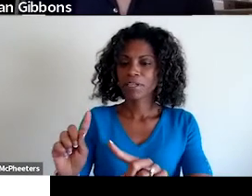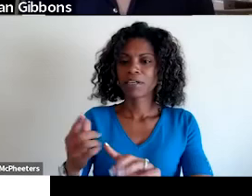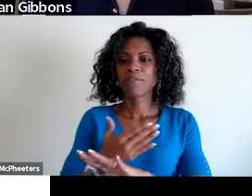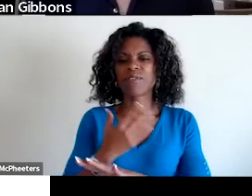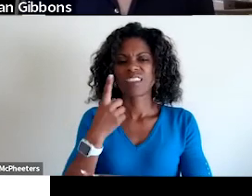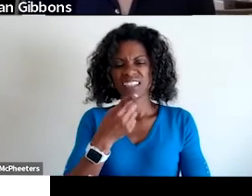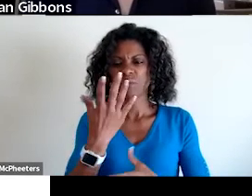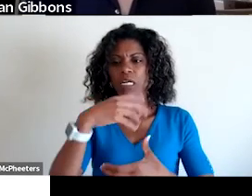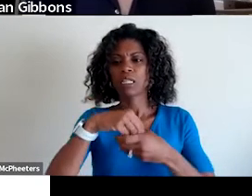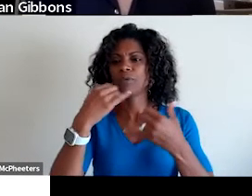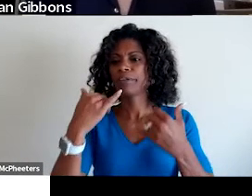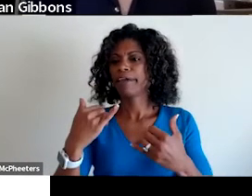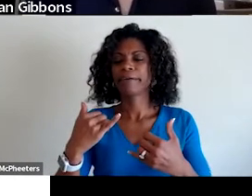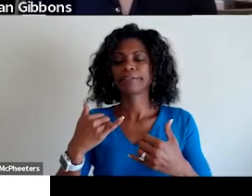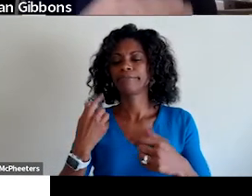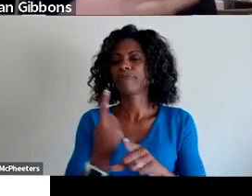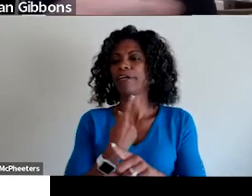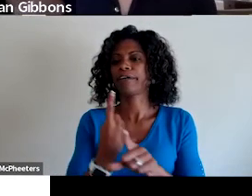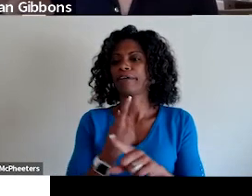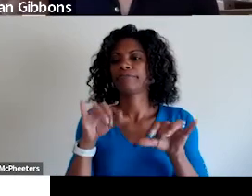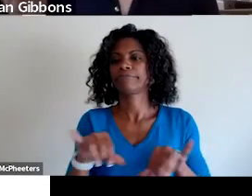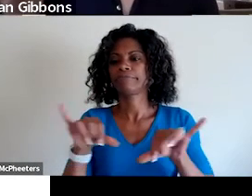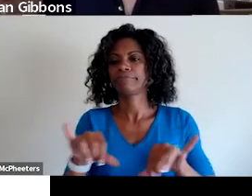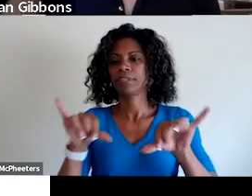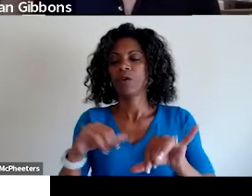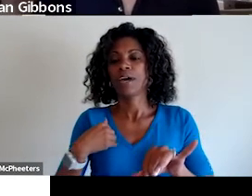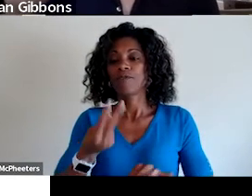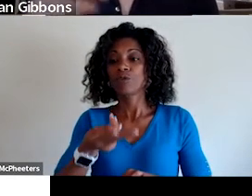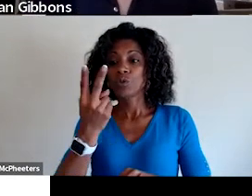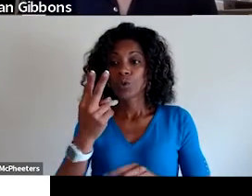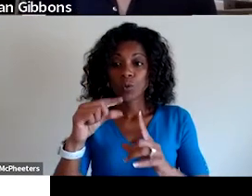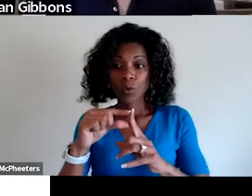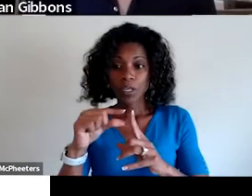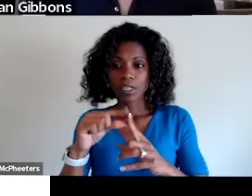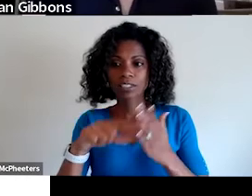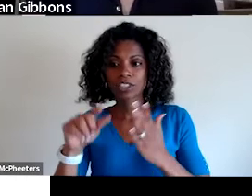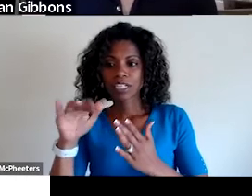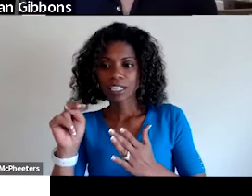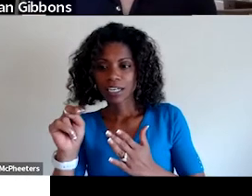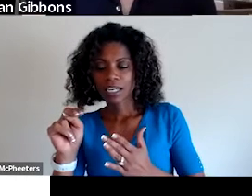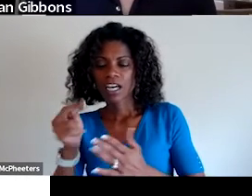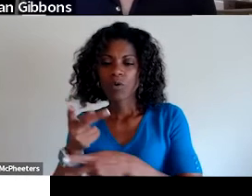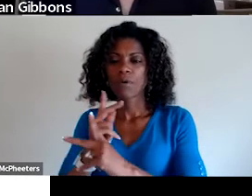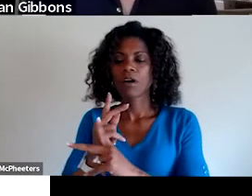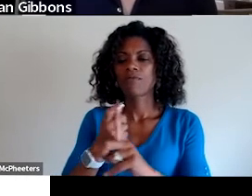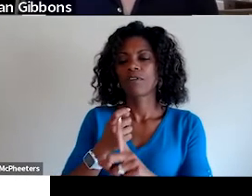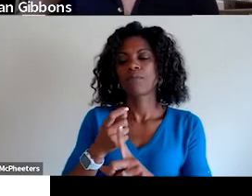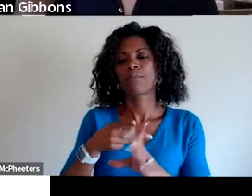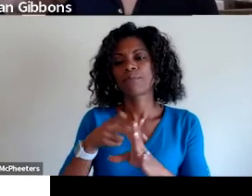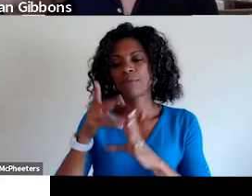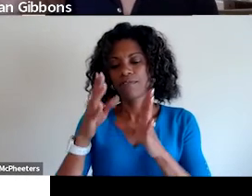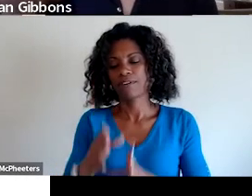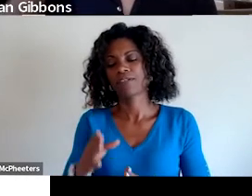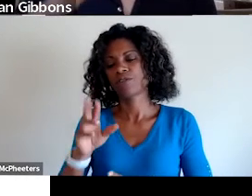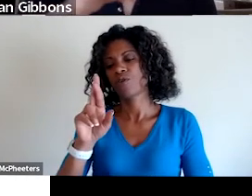of our practice for the last couple of years. And that is this idea of a two-word check-in, something we borrow from Professor Brene Brown down at the University of Houston. If